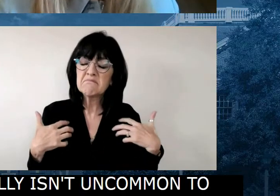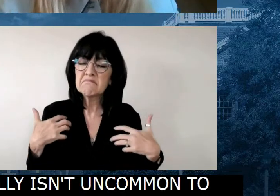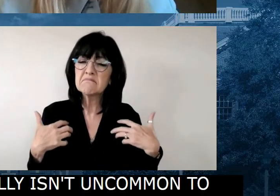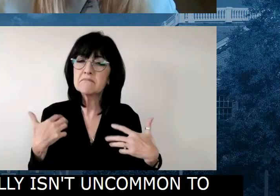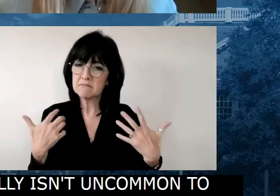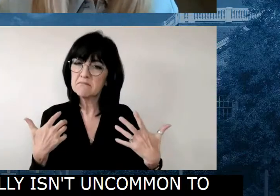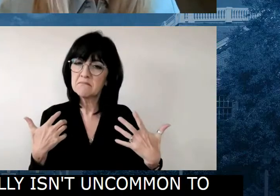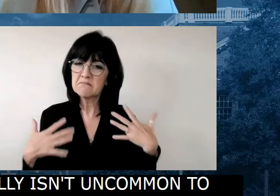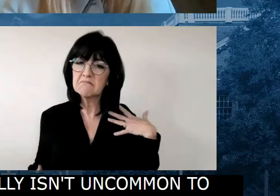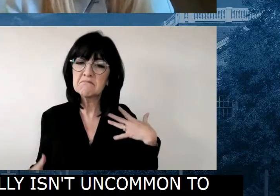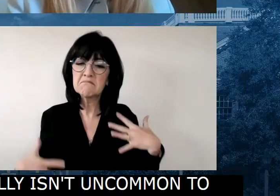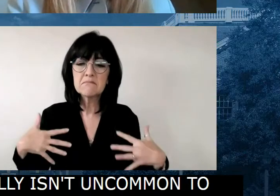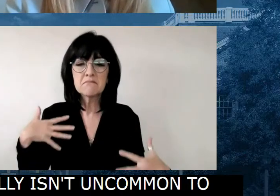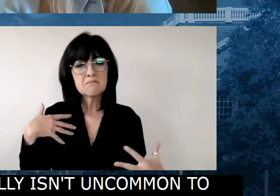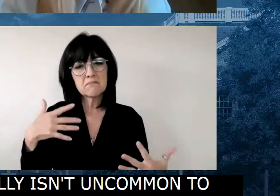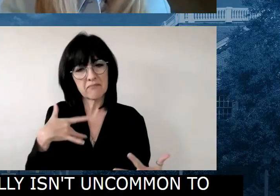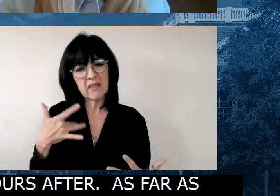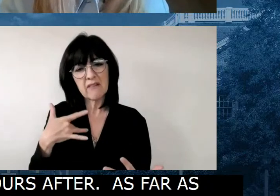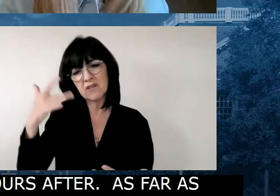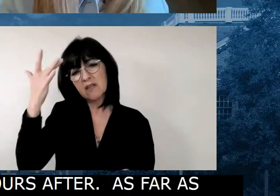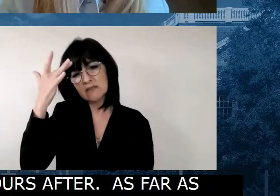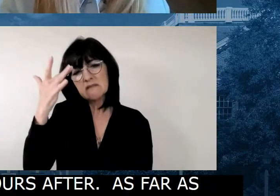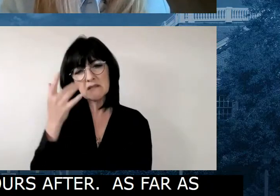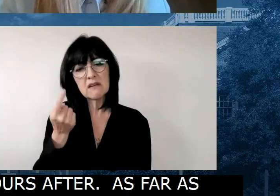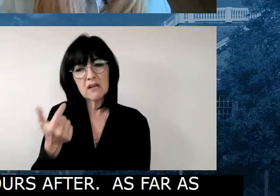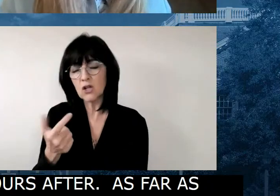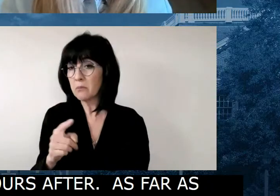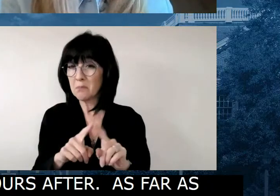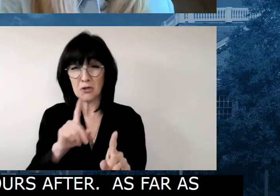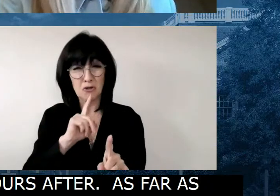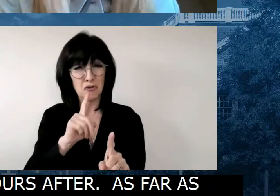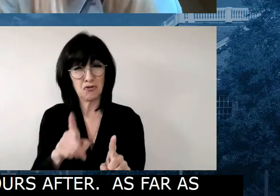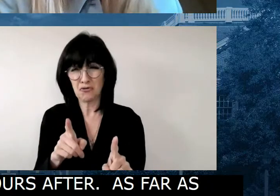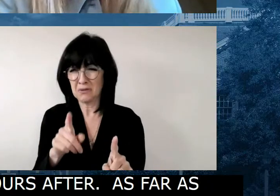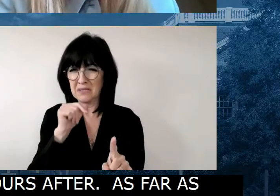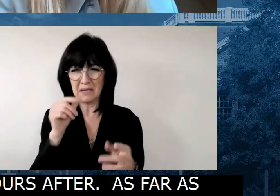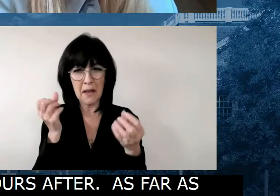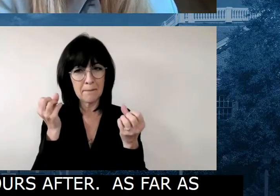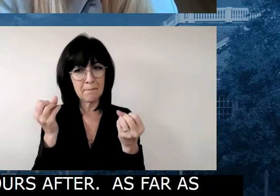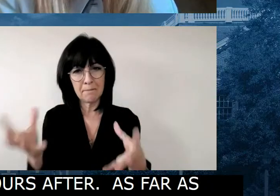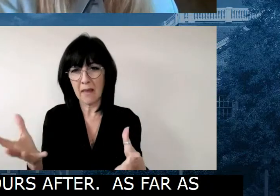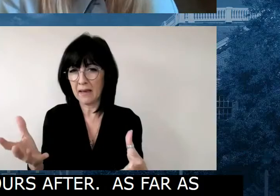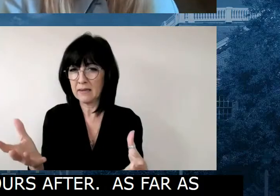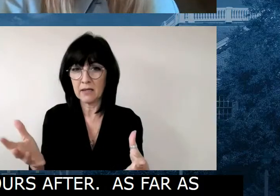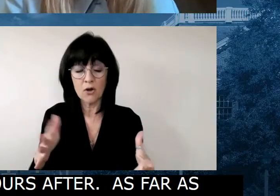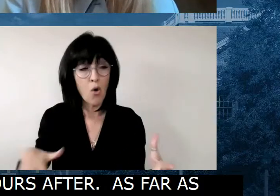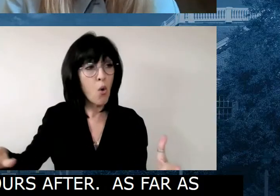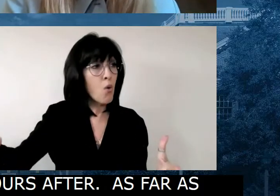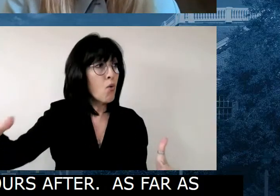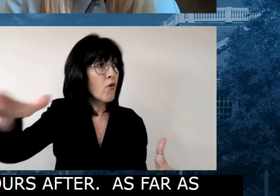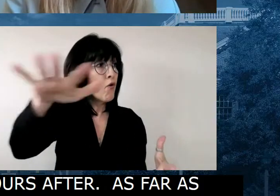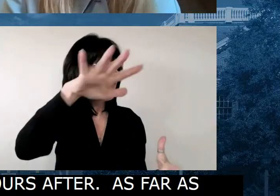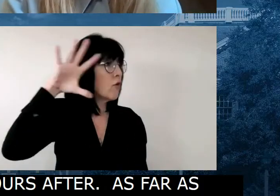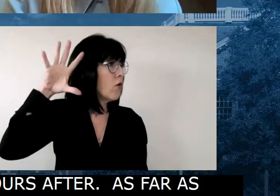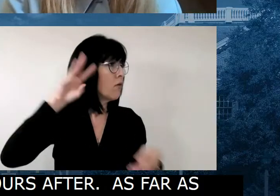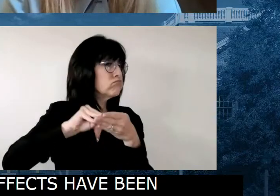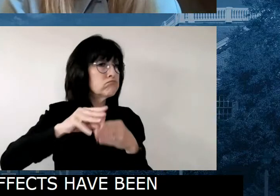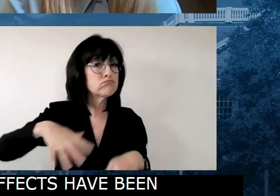been extremely limited overall. We've had a total